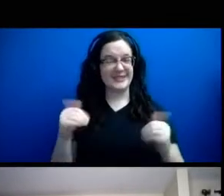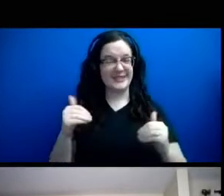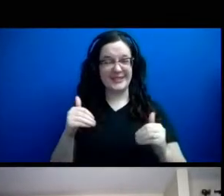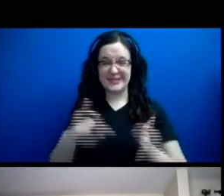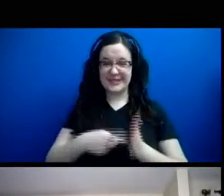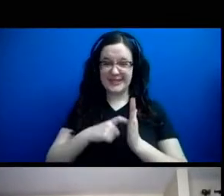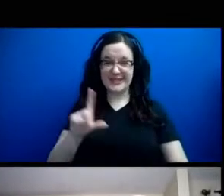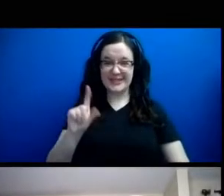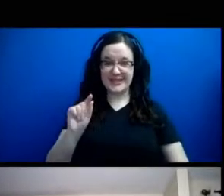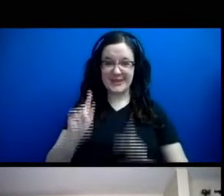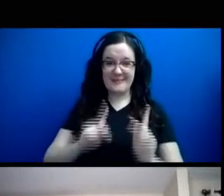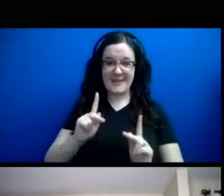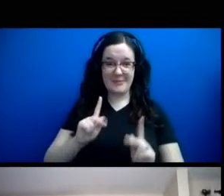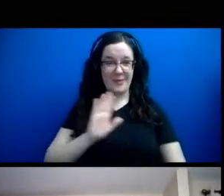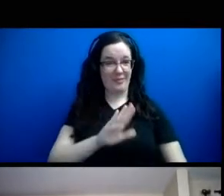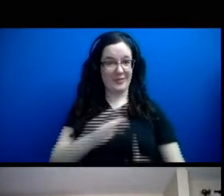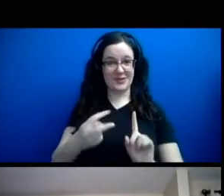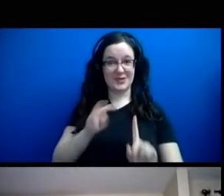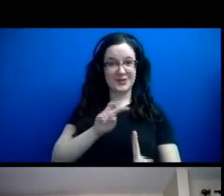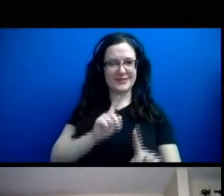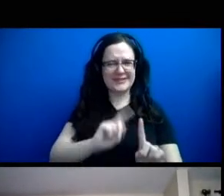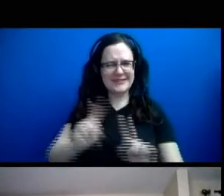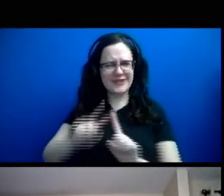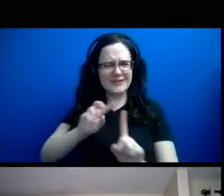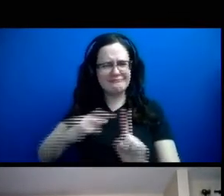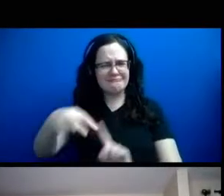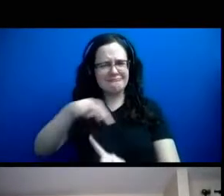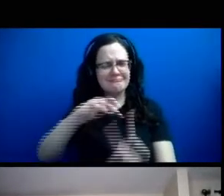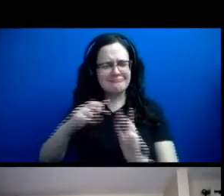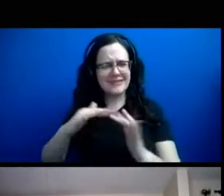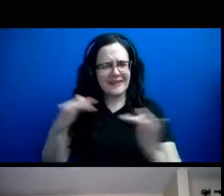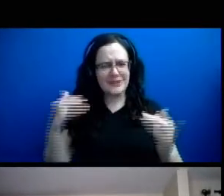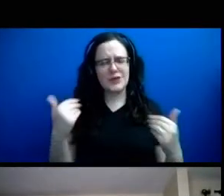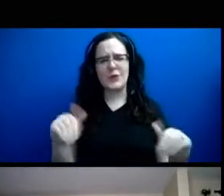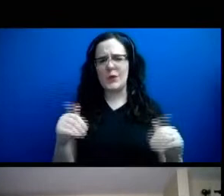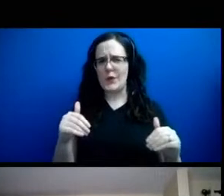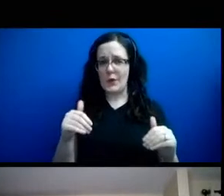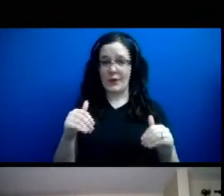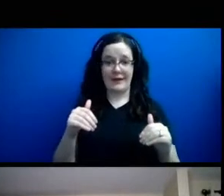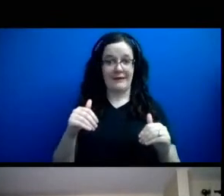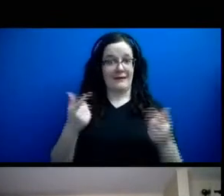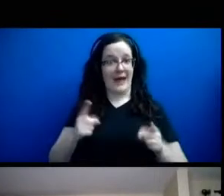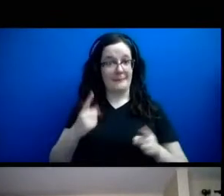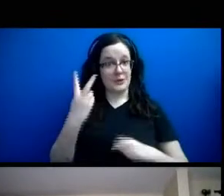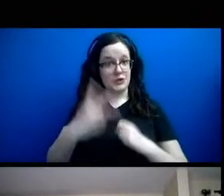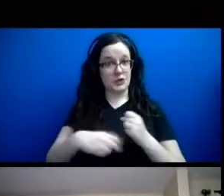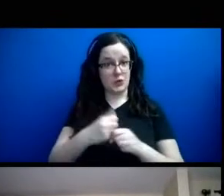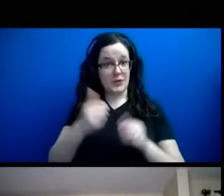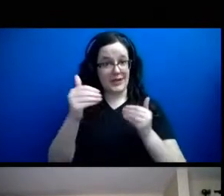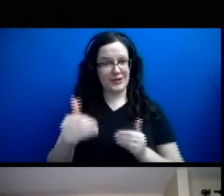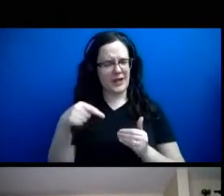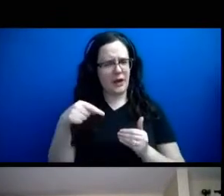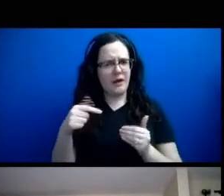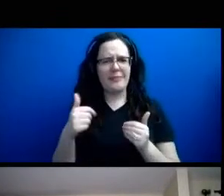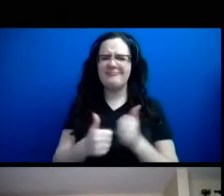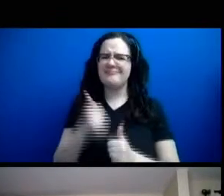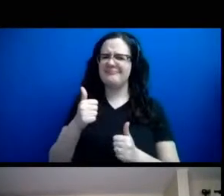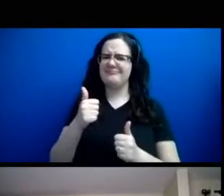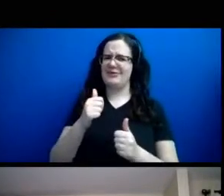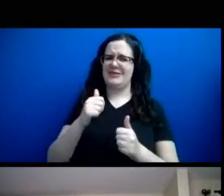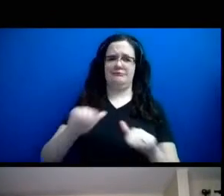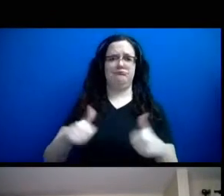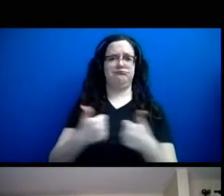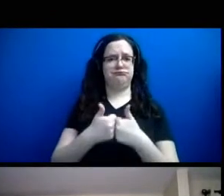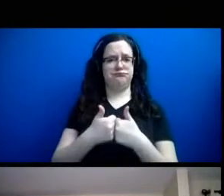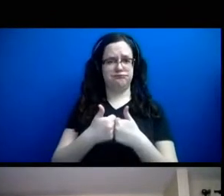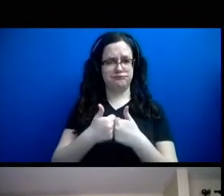diverse points of view. It unfolded over a 2-year period during some of the most challenging times we faced as citizens, not